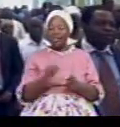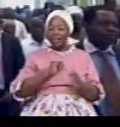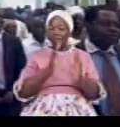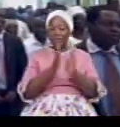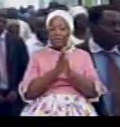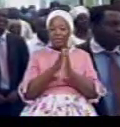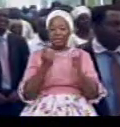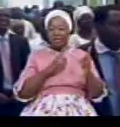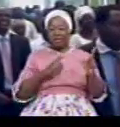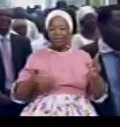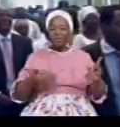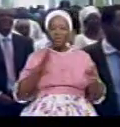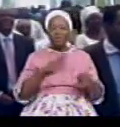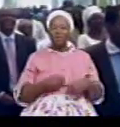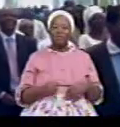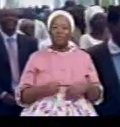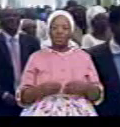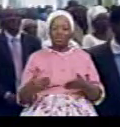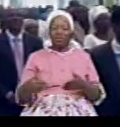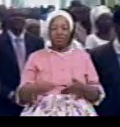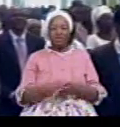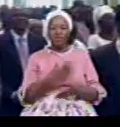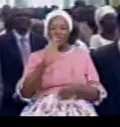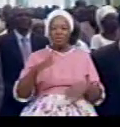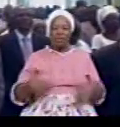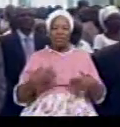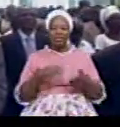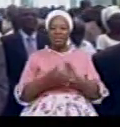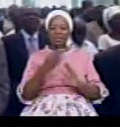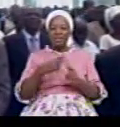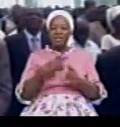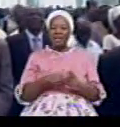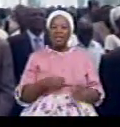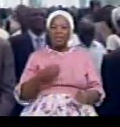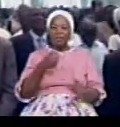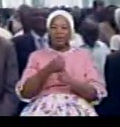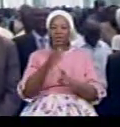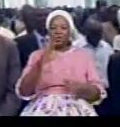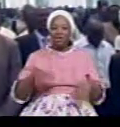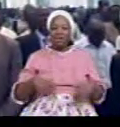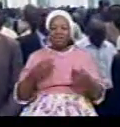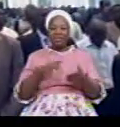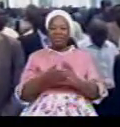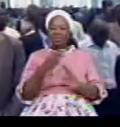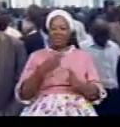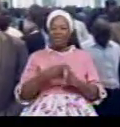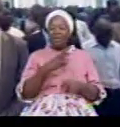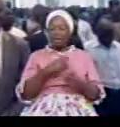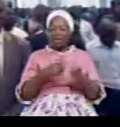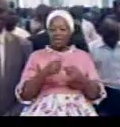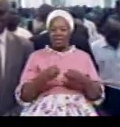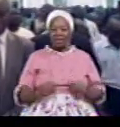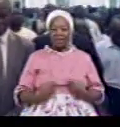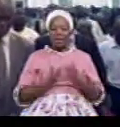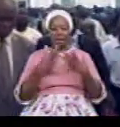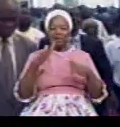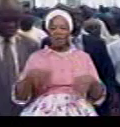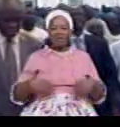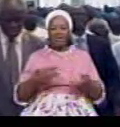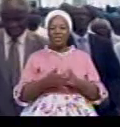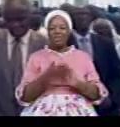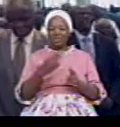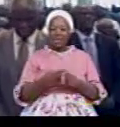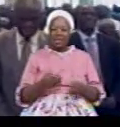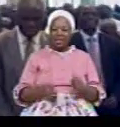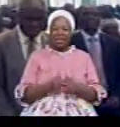will influence your life, impact your life, inspire your life. Higher and